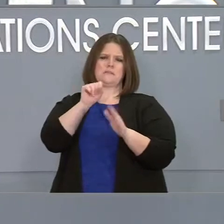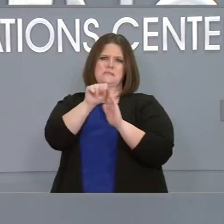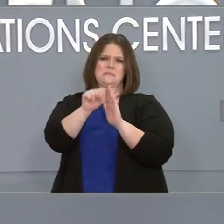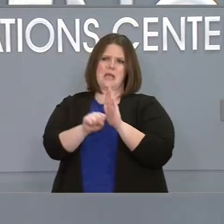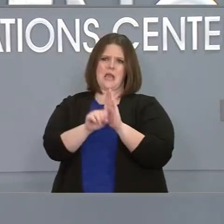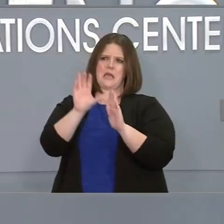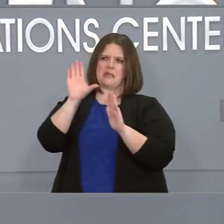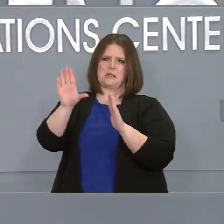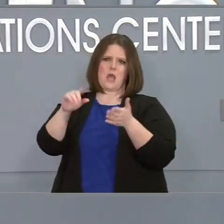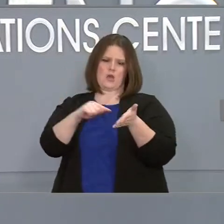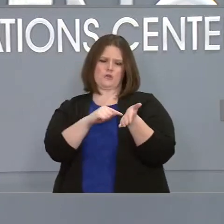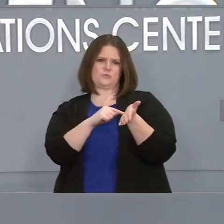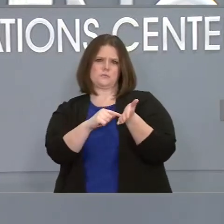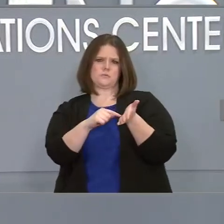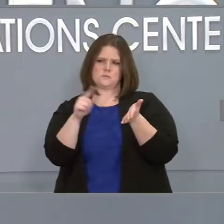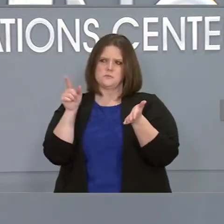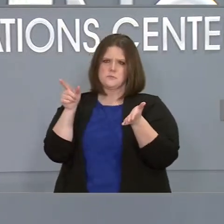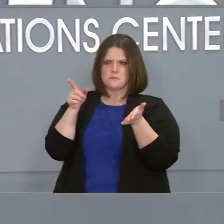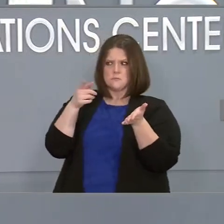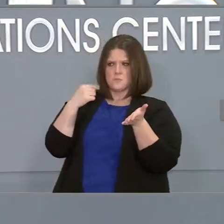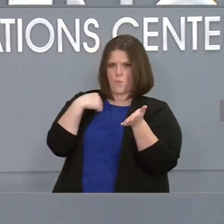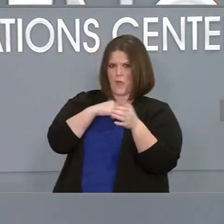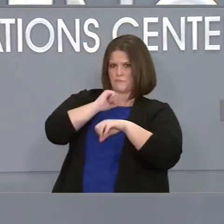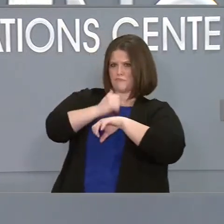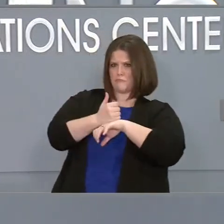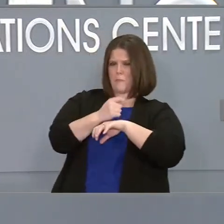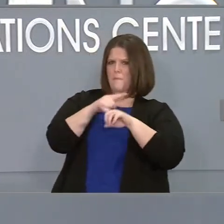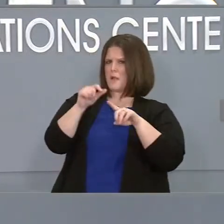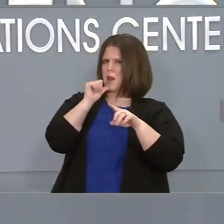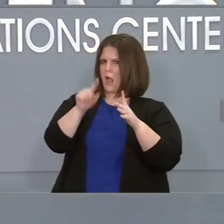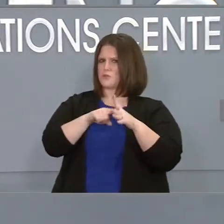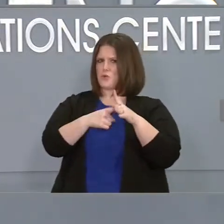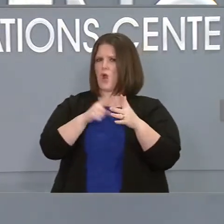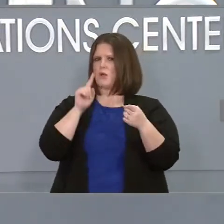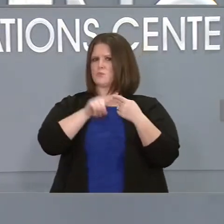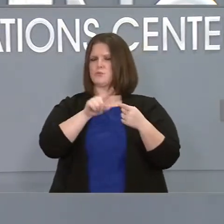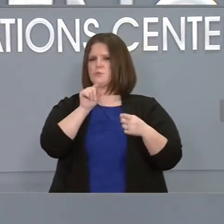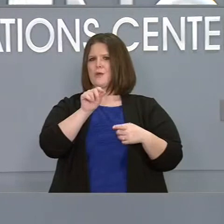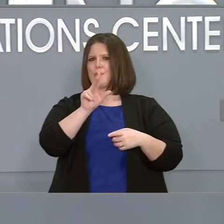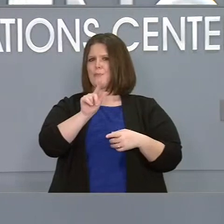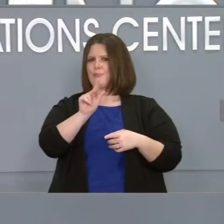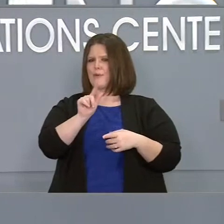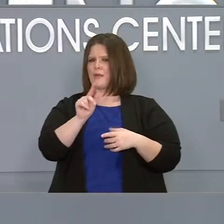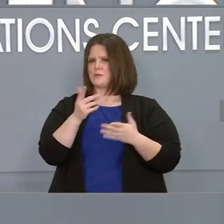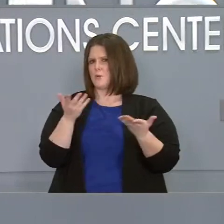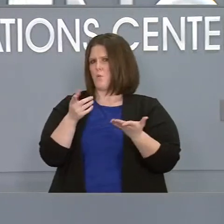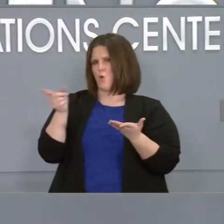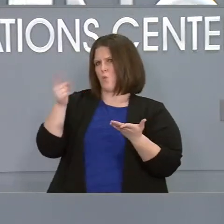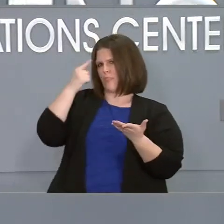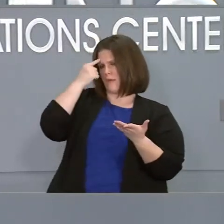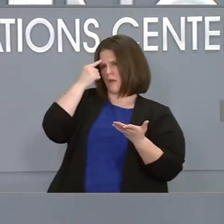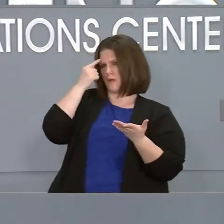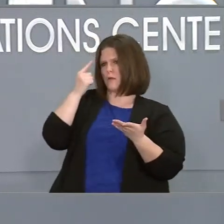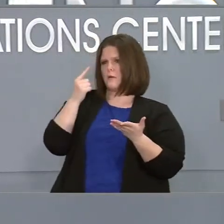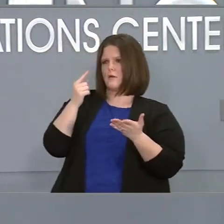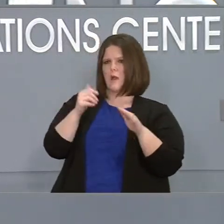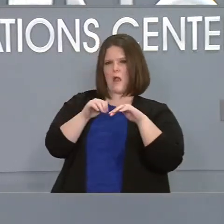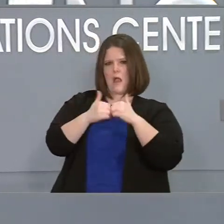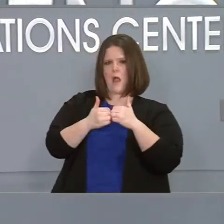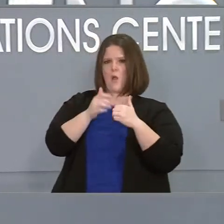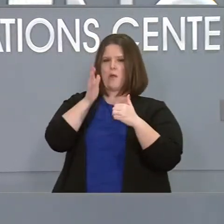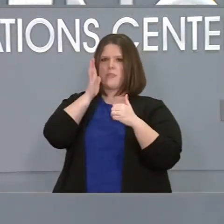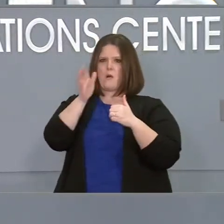different than if we had that a few years ago, even though it doesn't start until 2023. So what do you think of the, how that could